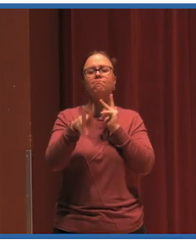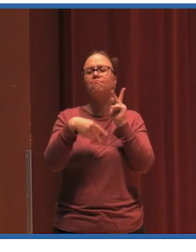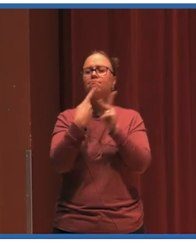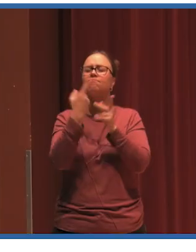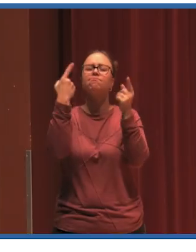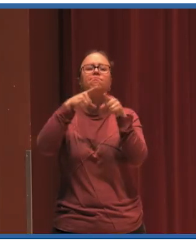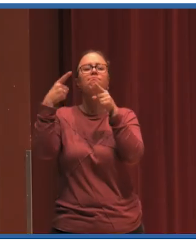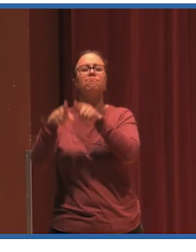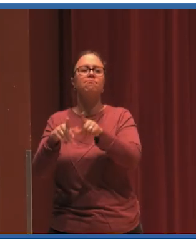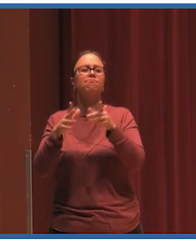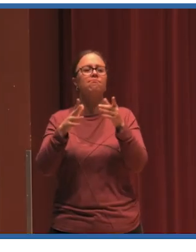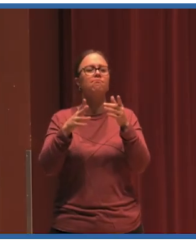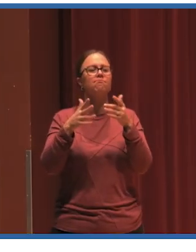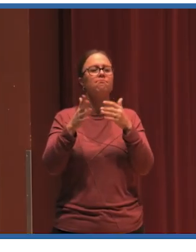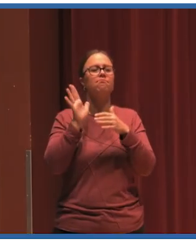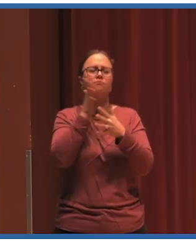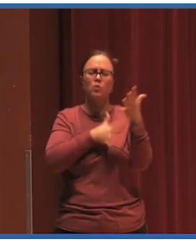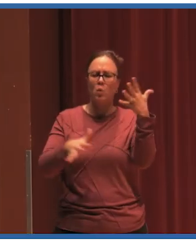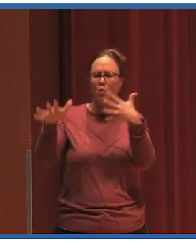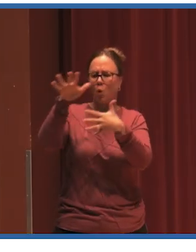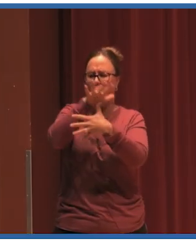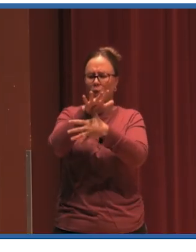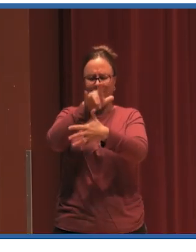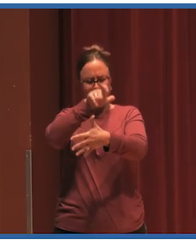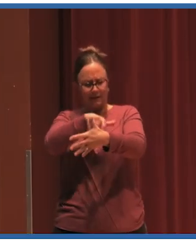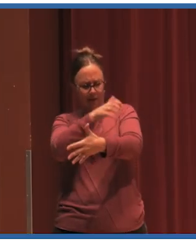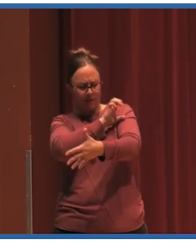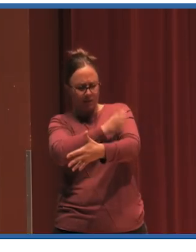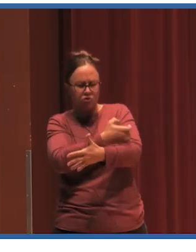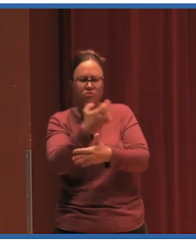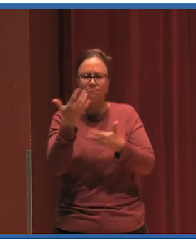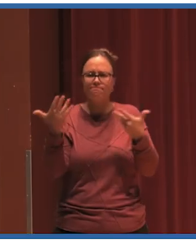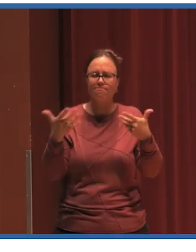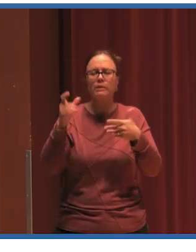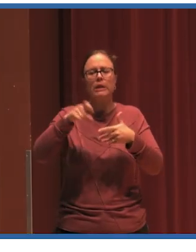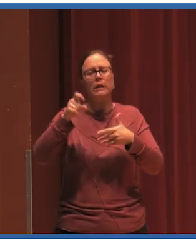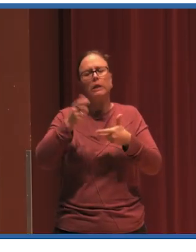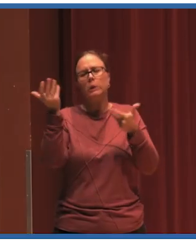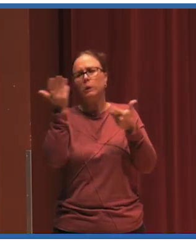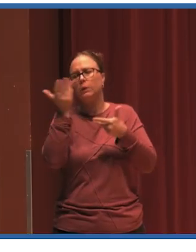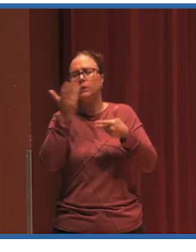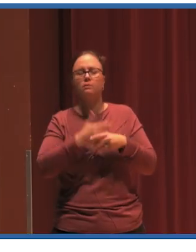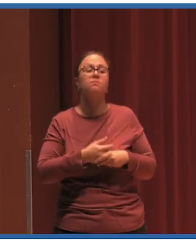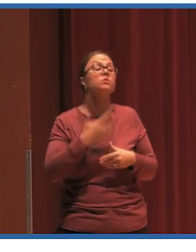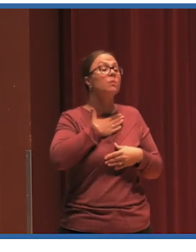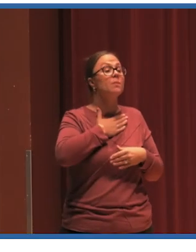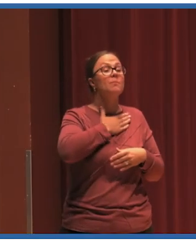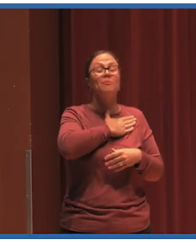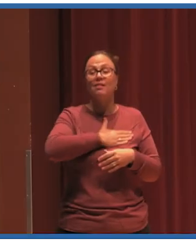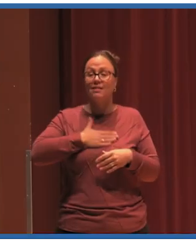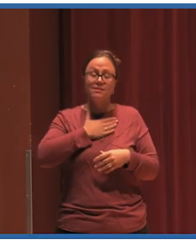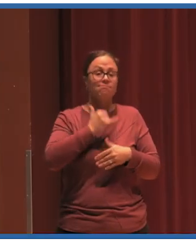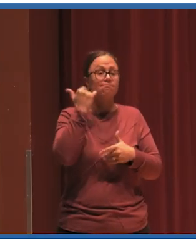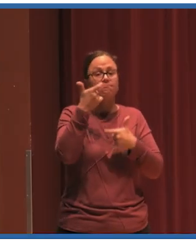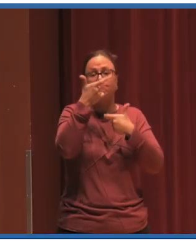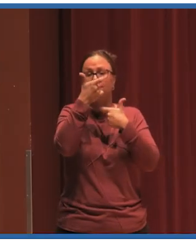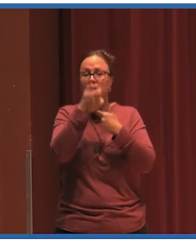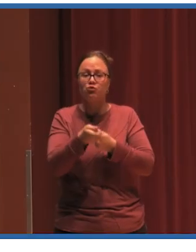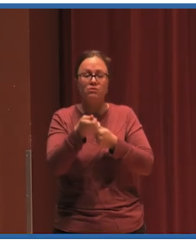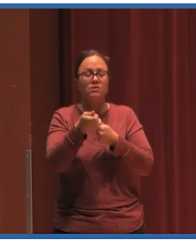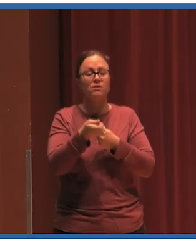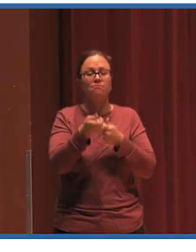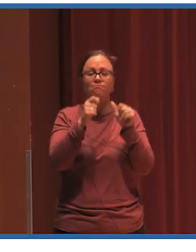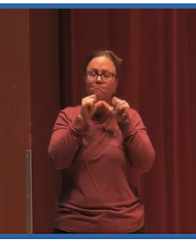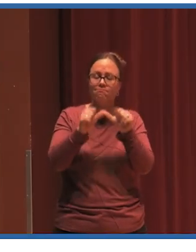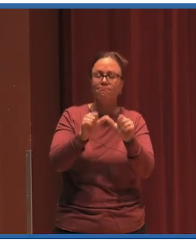consensus on where we prioritize our time and energy because the need is so great. So please, if you're interested at all in